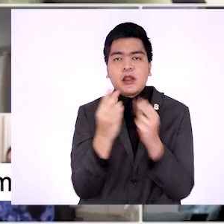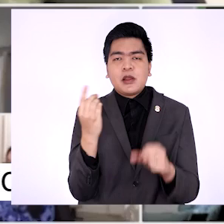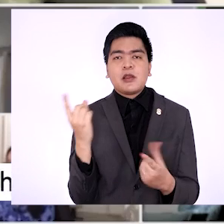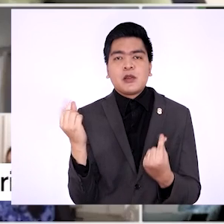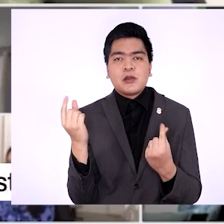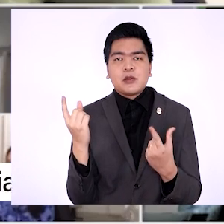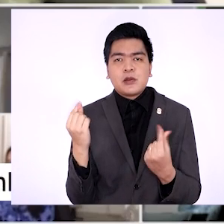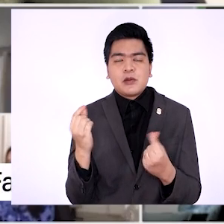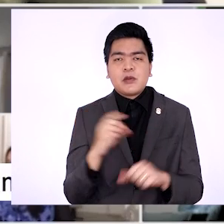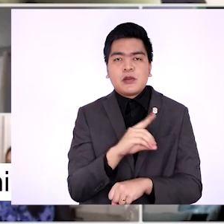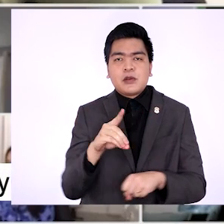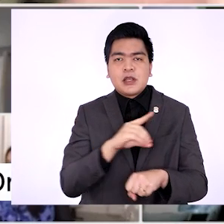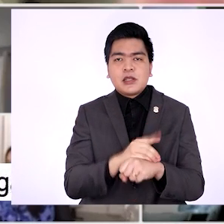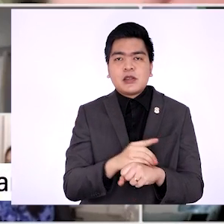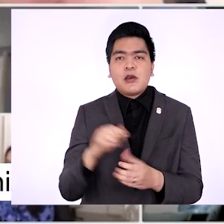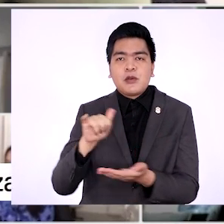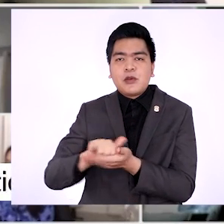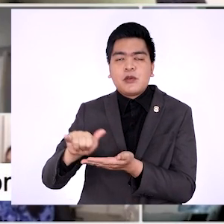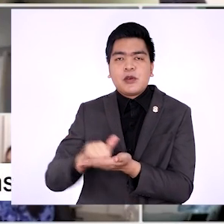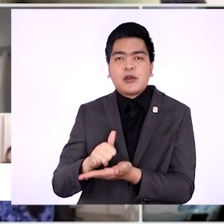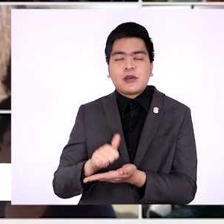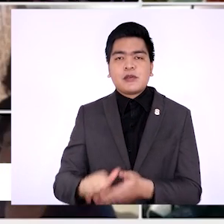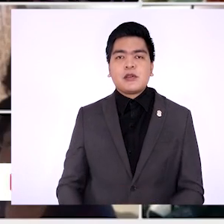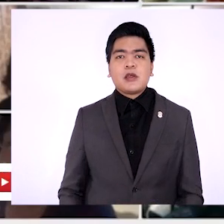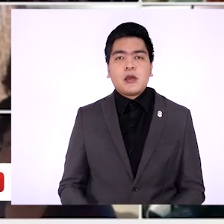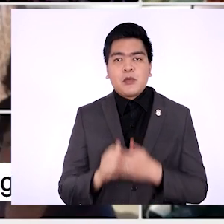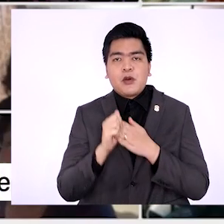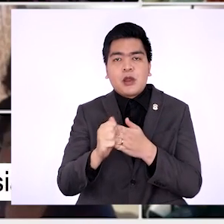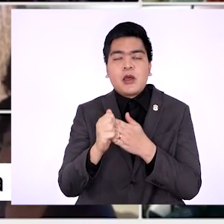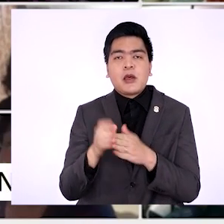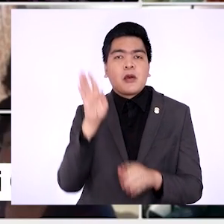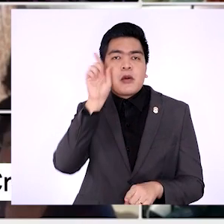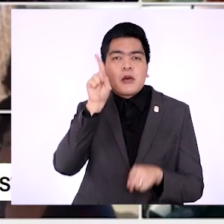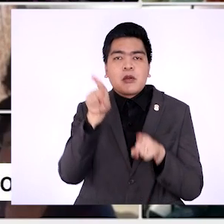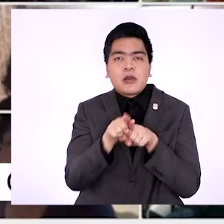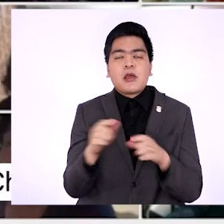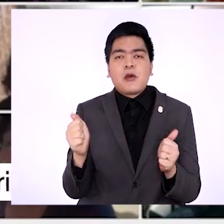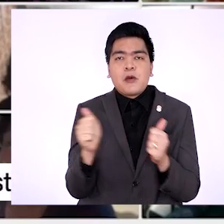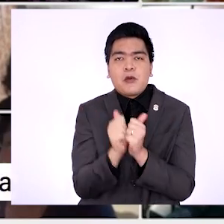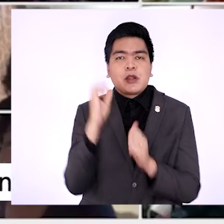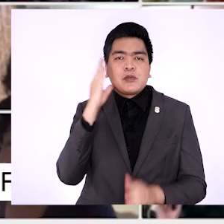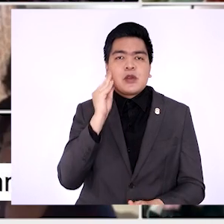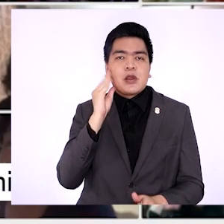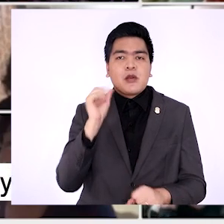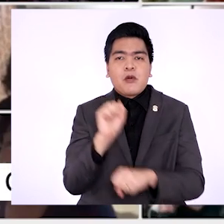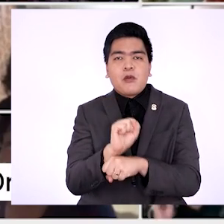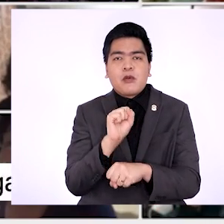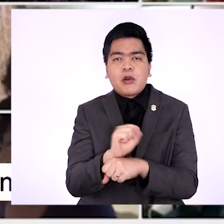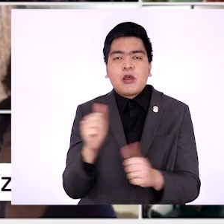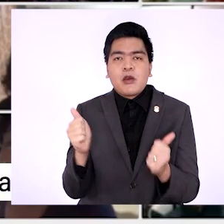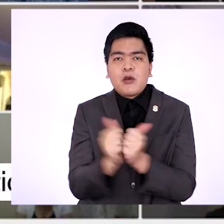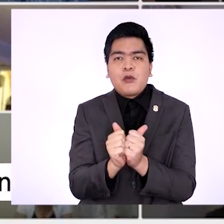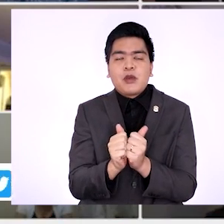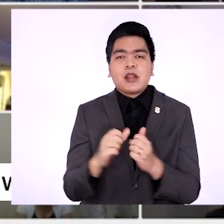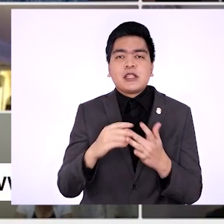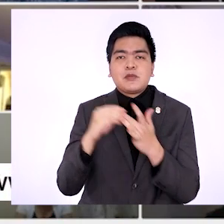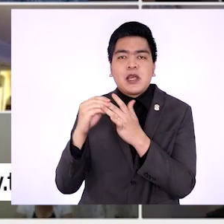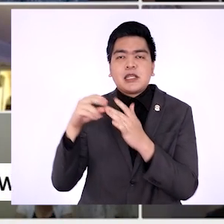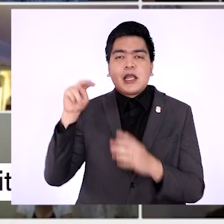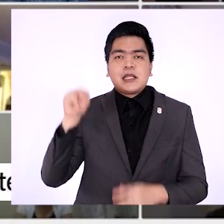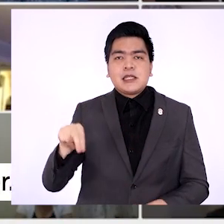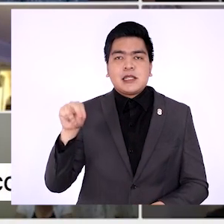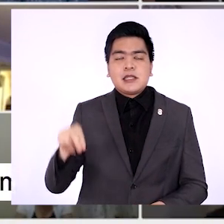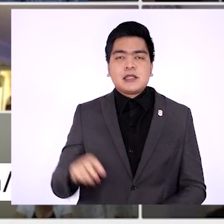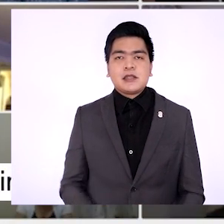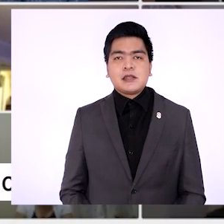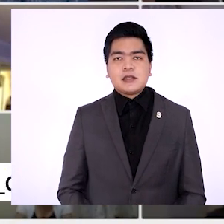was held in the Ecclesiastical District of New York. Led by brethren who have experience working with children with special needs,